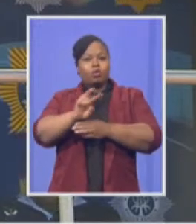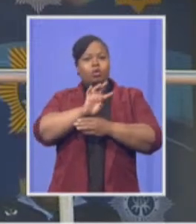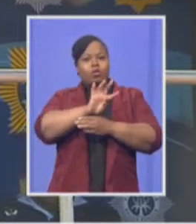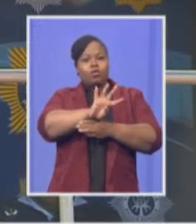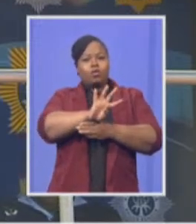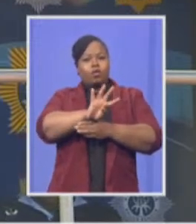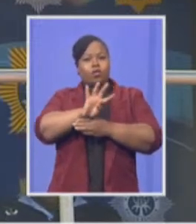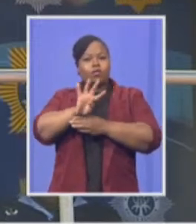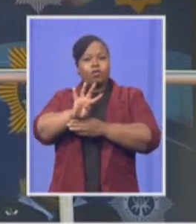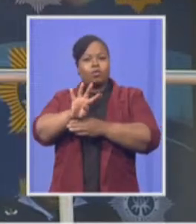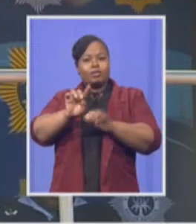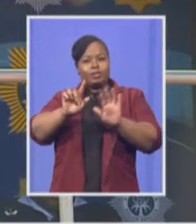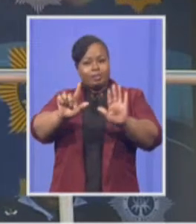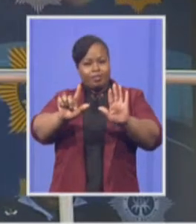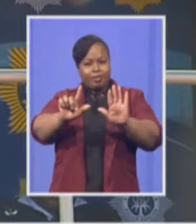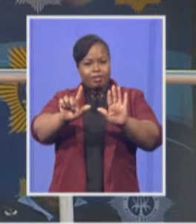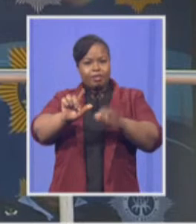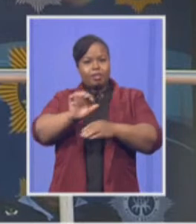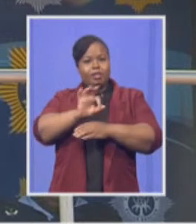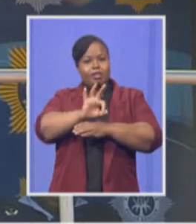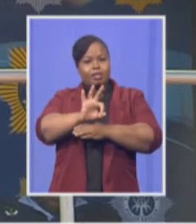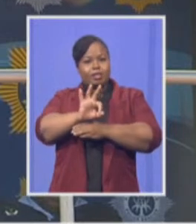447